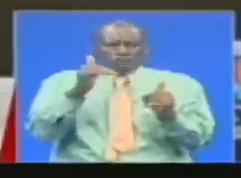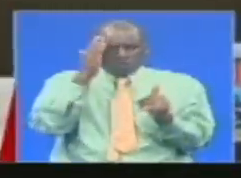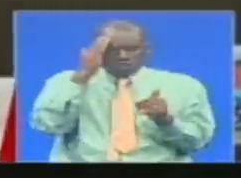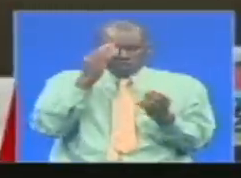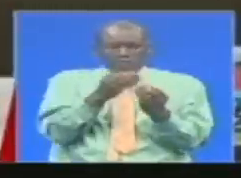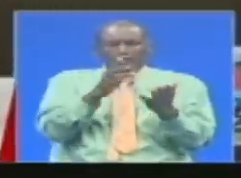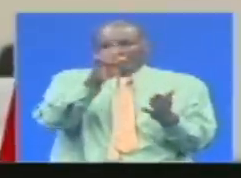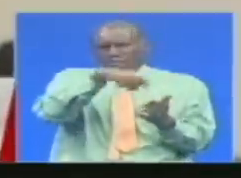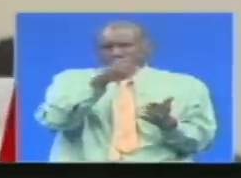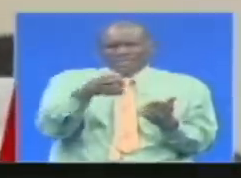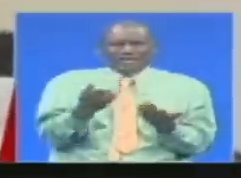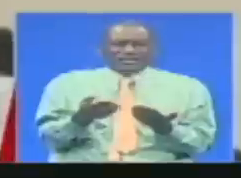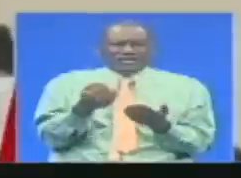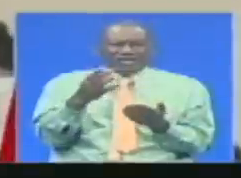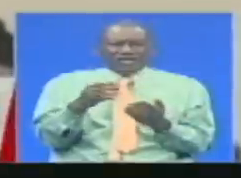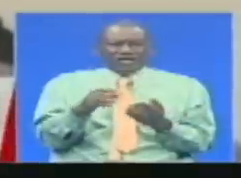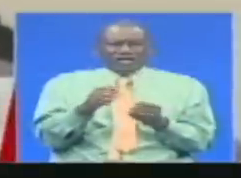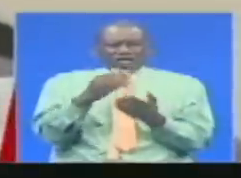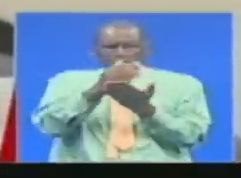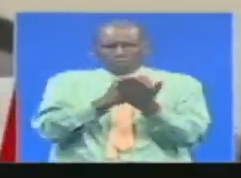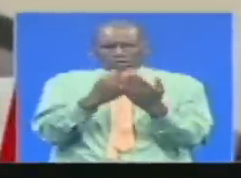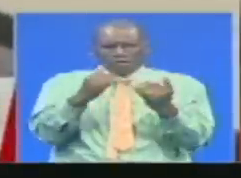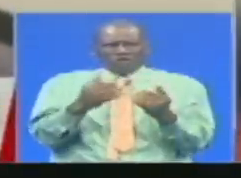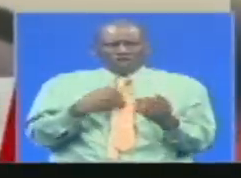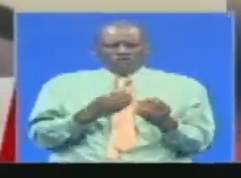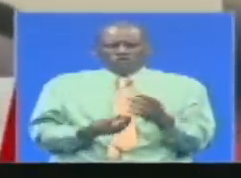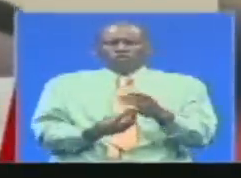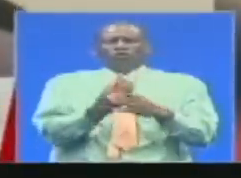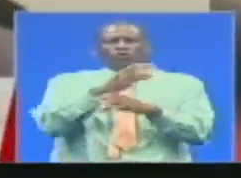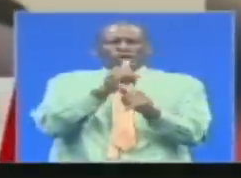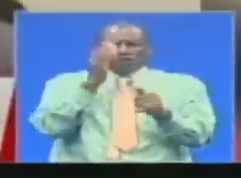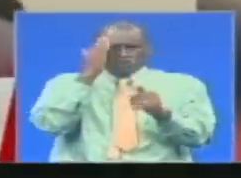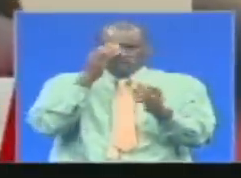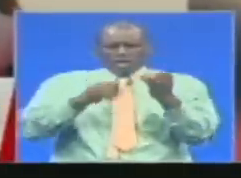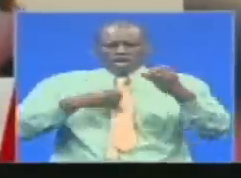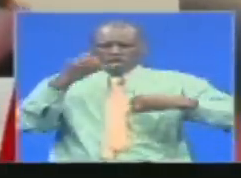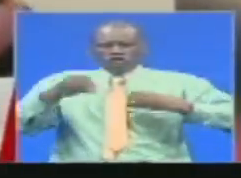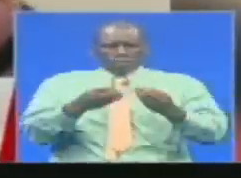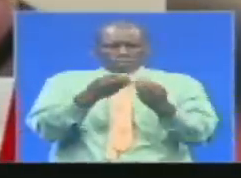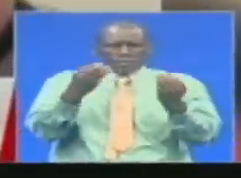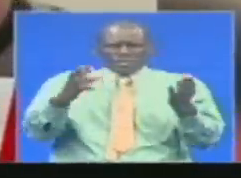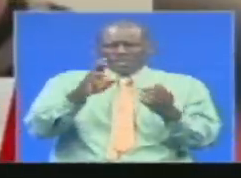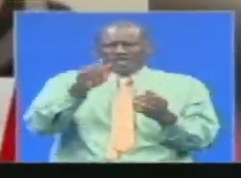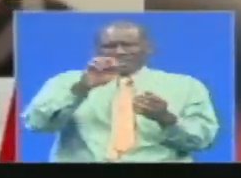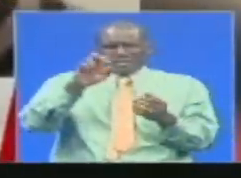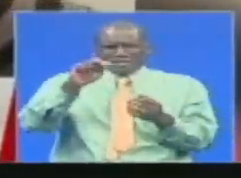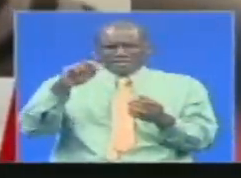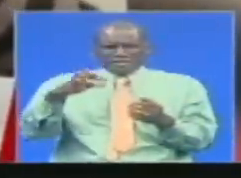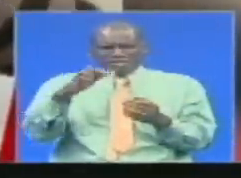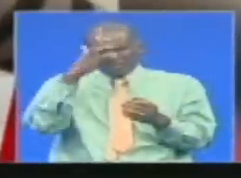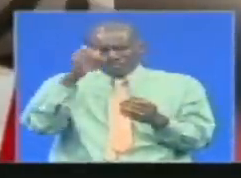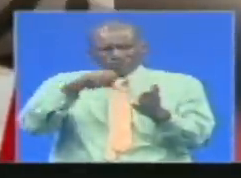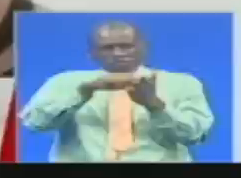tickle viewers to no end. The program has steadily grown in popularity and enjoys high viewer ratings, especially due to its brand